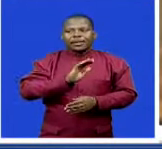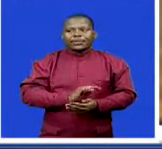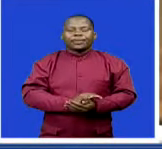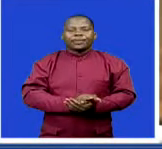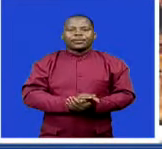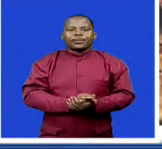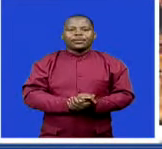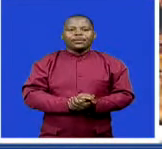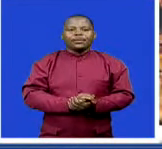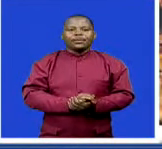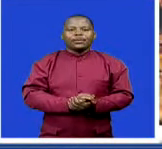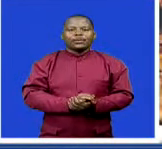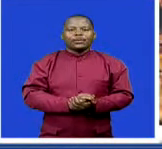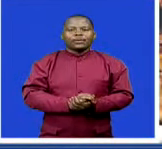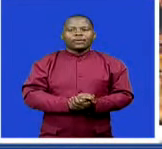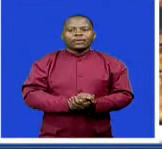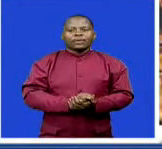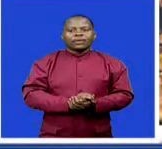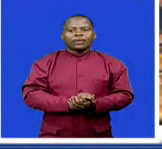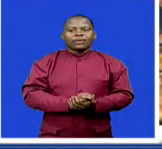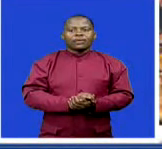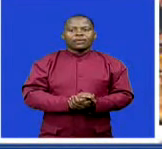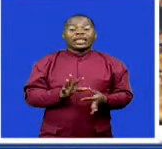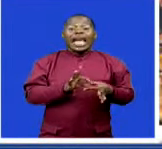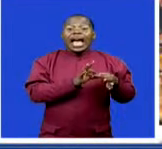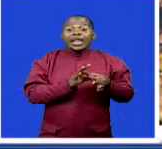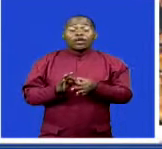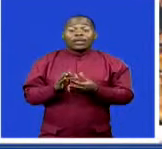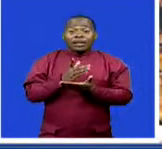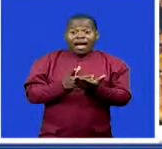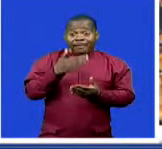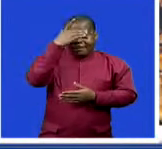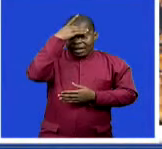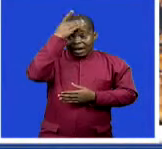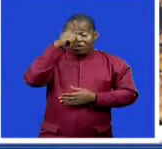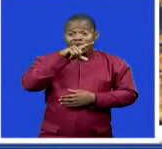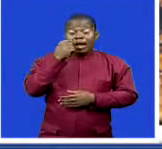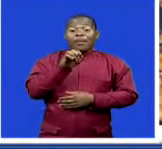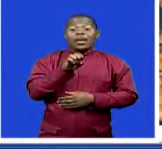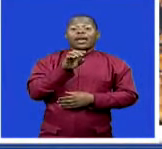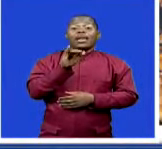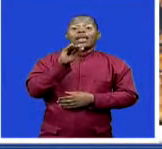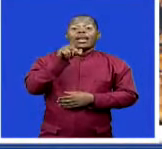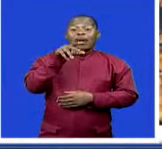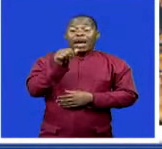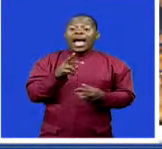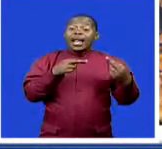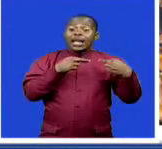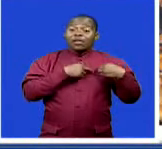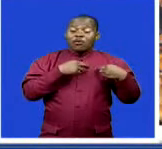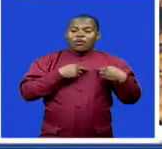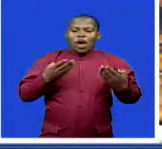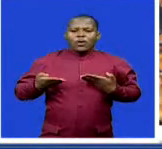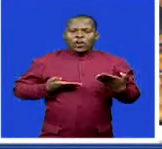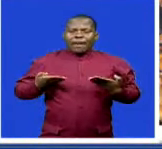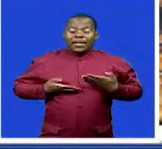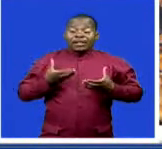Ndondozi. The Eswatini Investment Promotion Authority says Eswatini should change from